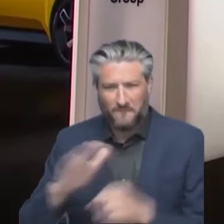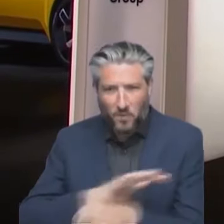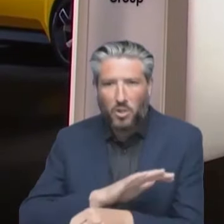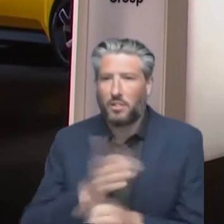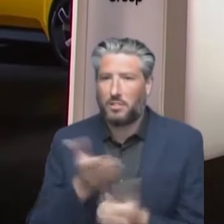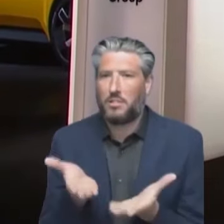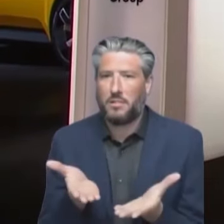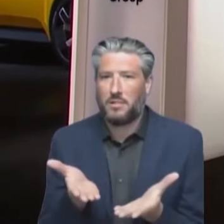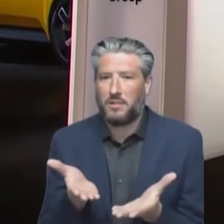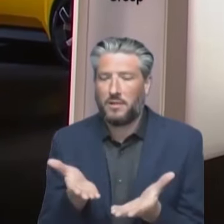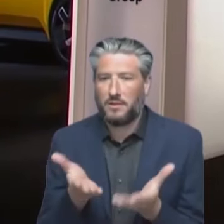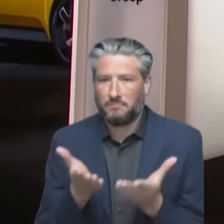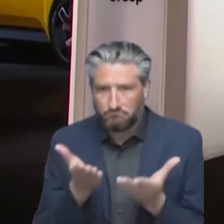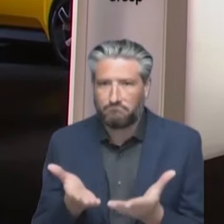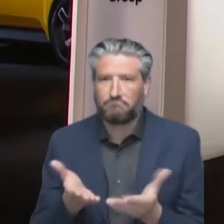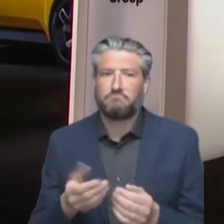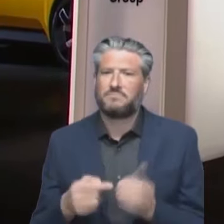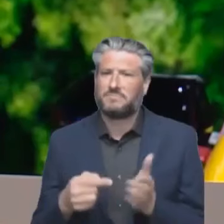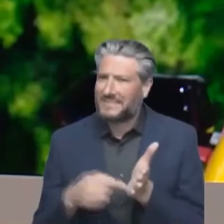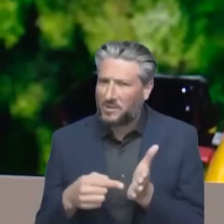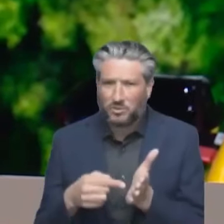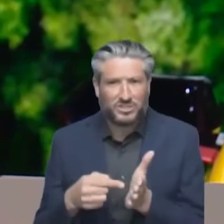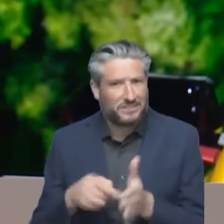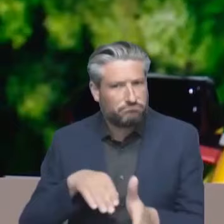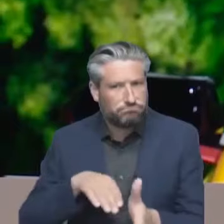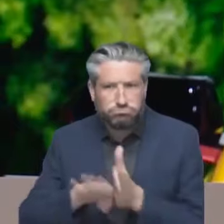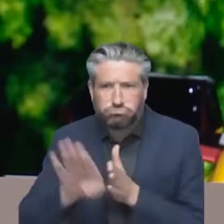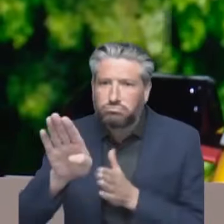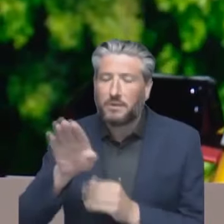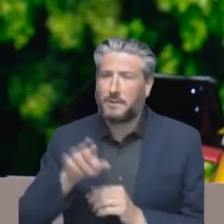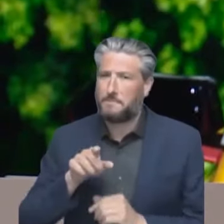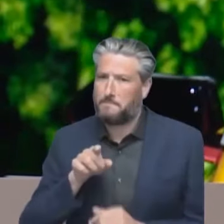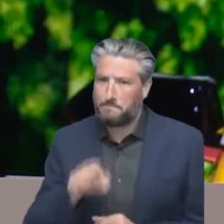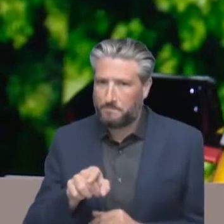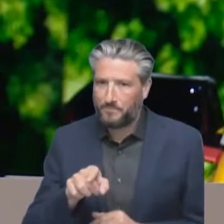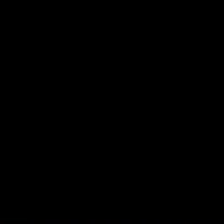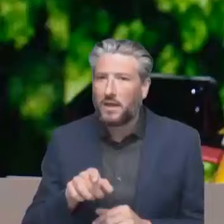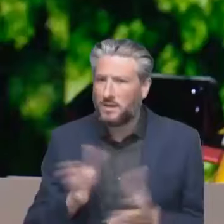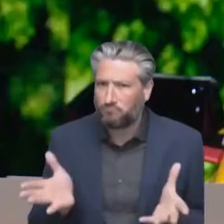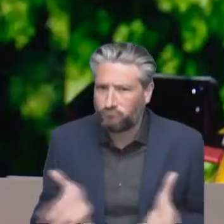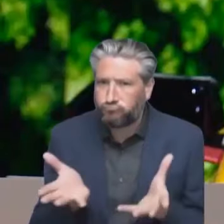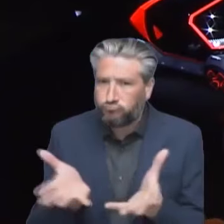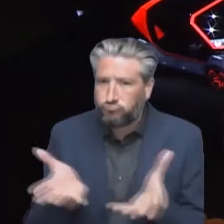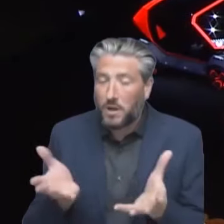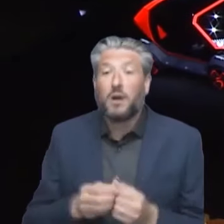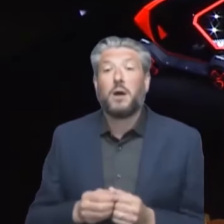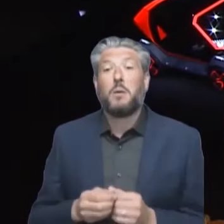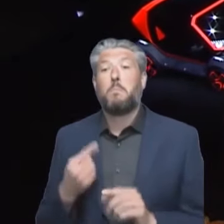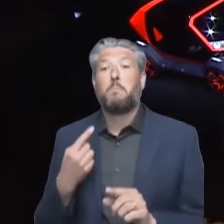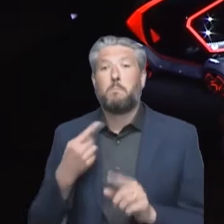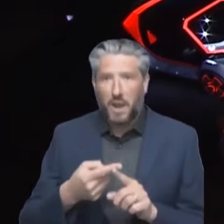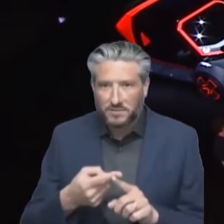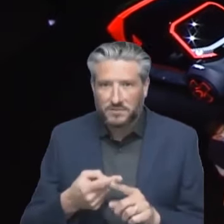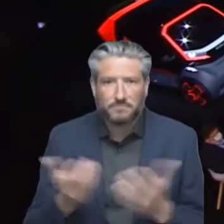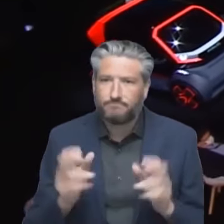that, because that's the way that brand is positioned. So, of course, I can't forget Mobilize. Mobilize quite clearly is also going